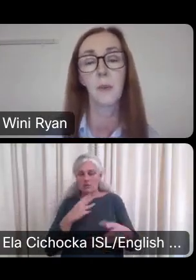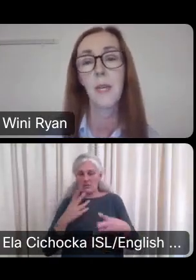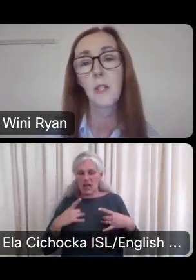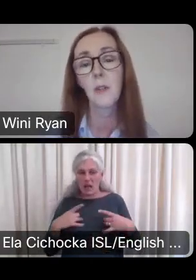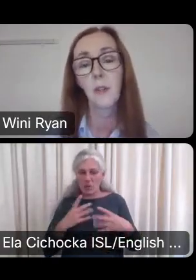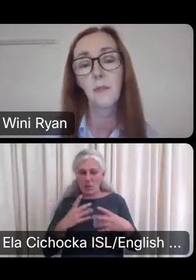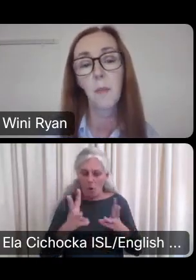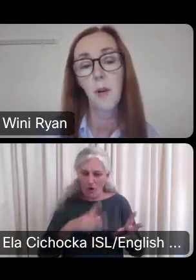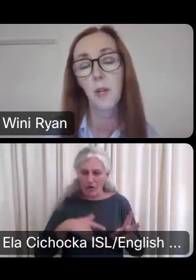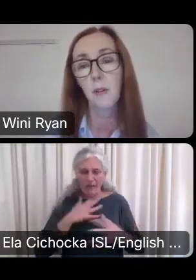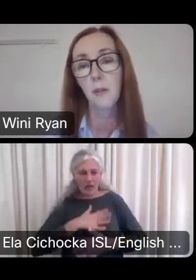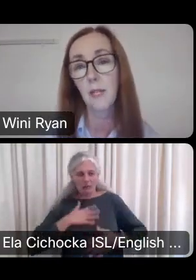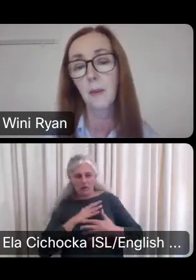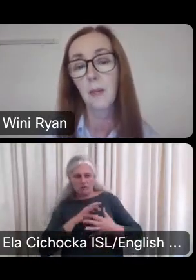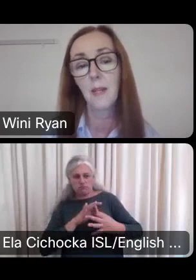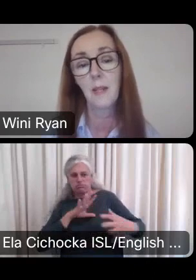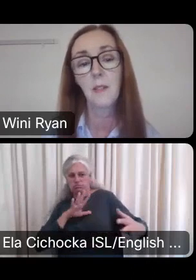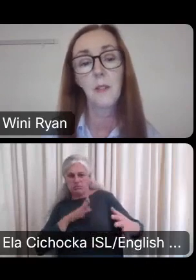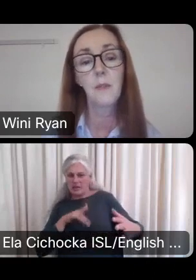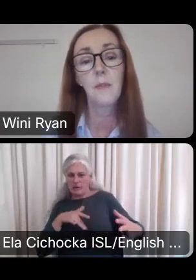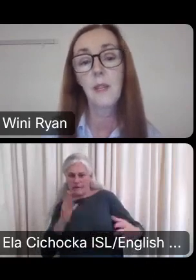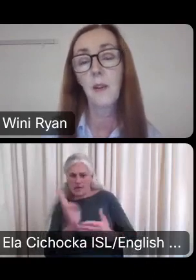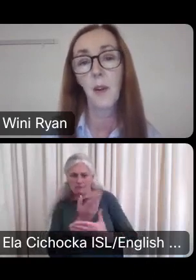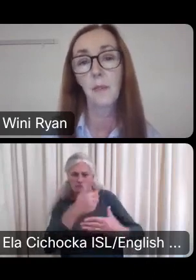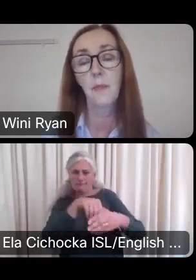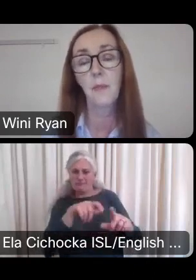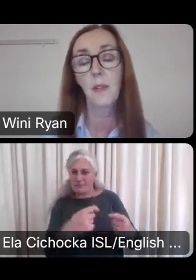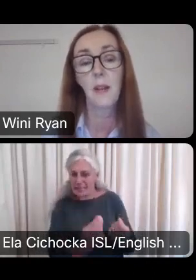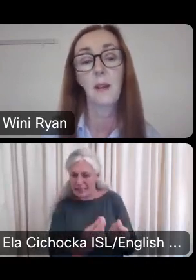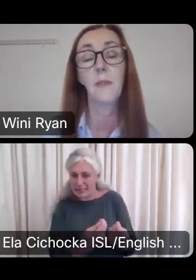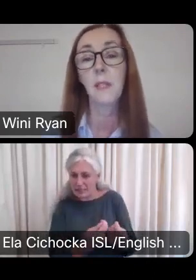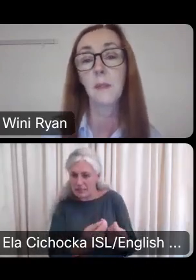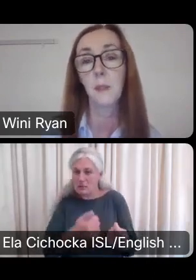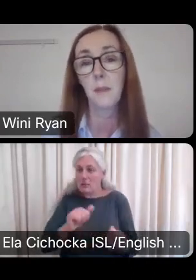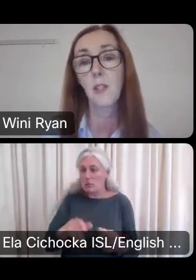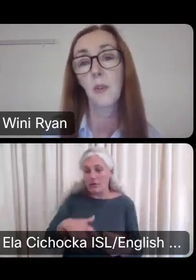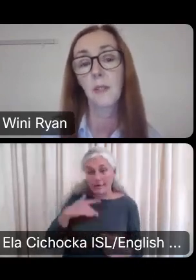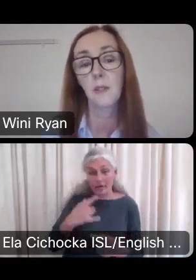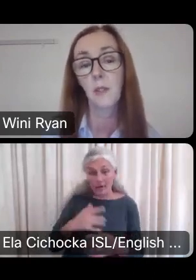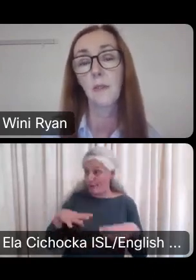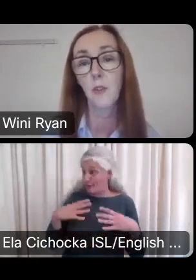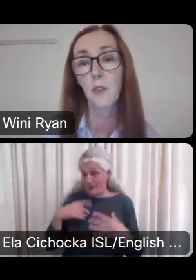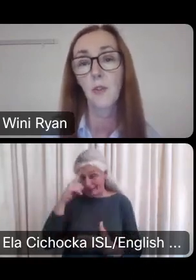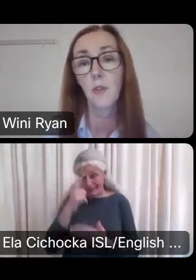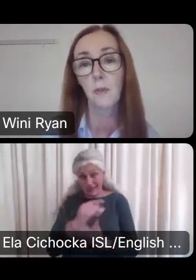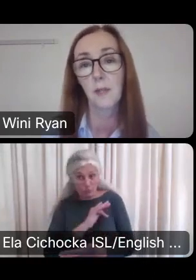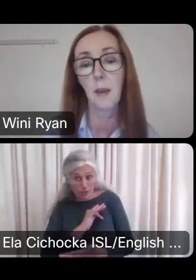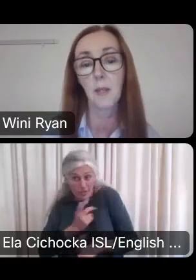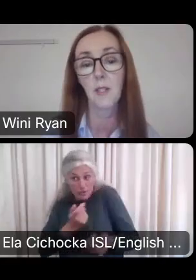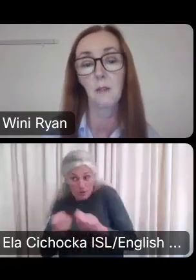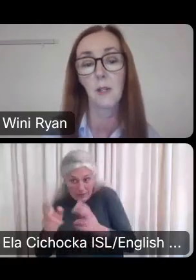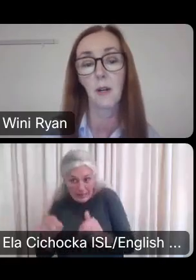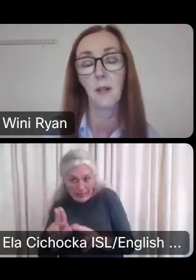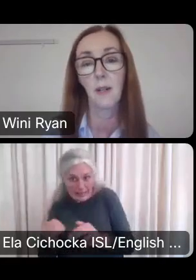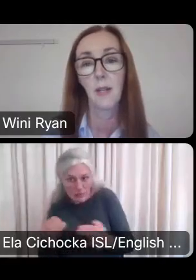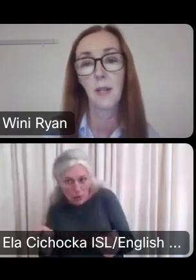emotions are up, do you not feel part of the team? Do you feel or not feel that you have freedom to make choices? Do you have control over what's happening